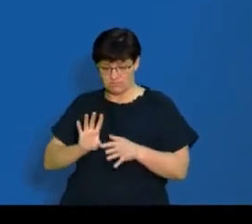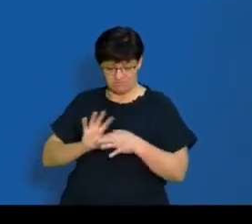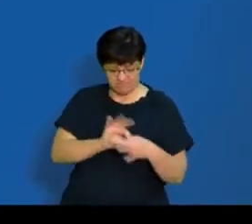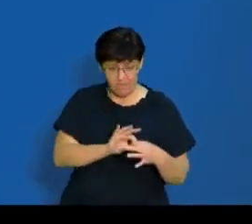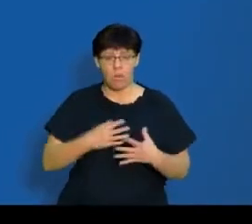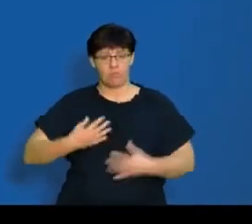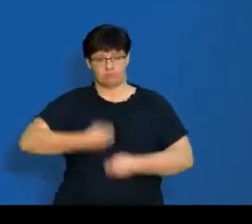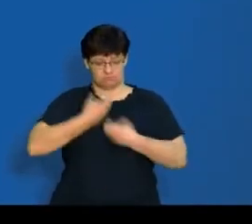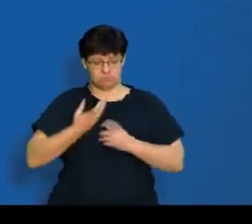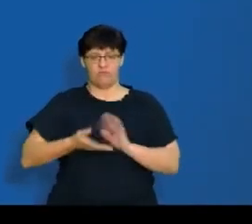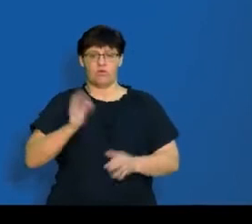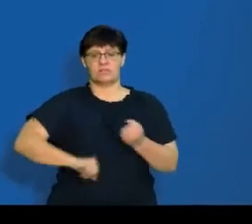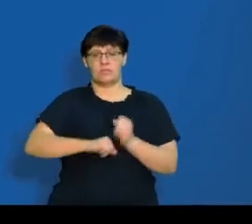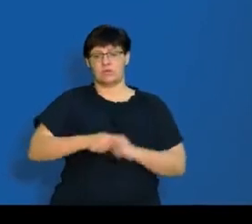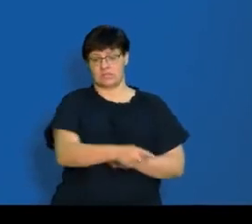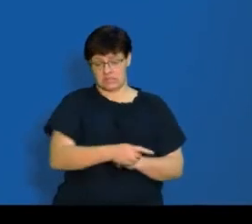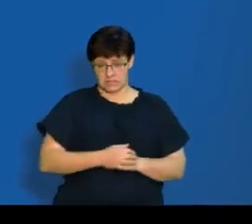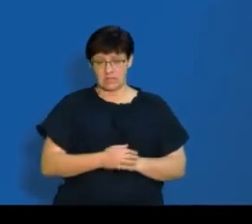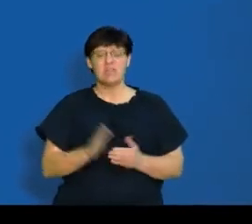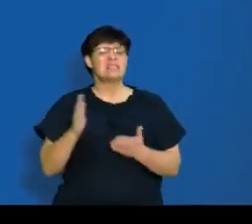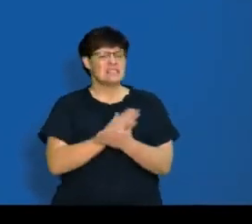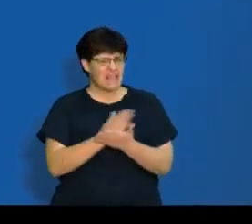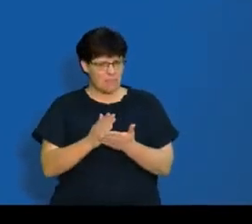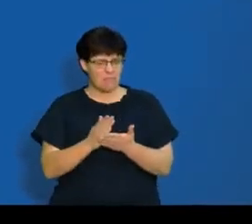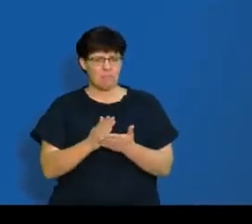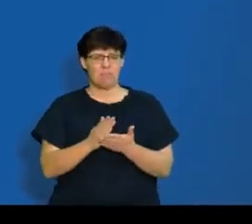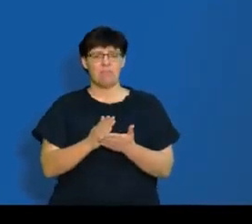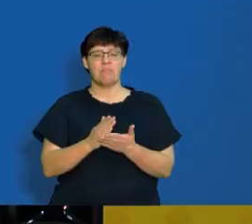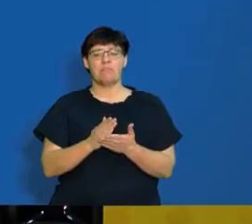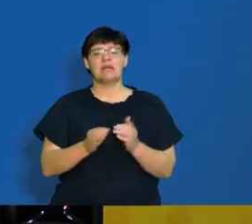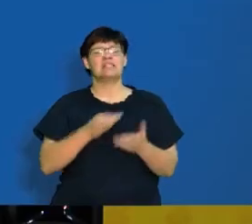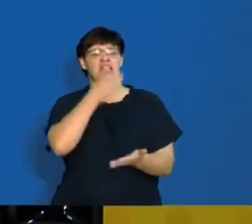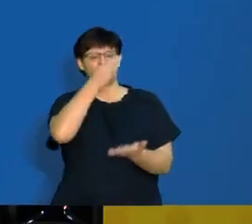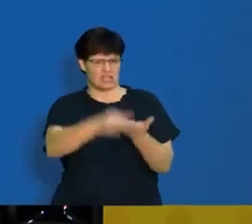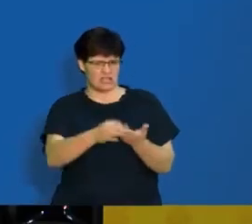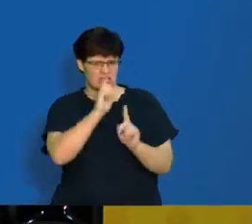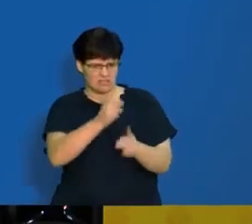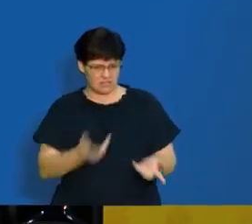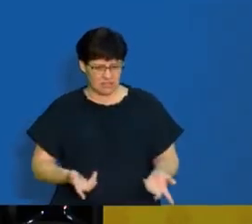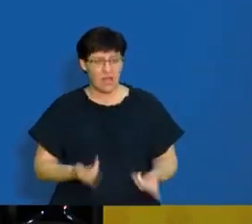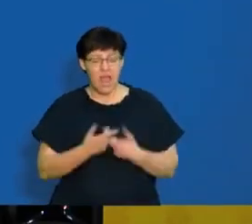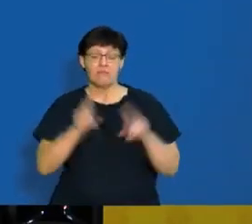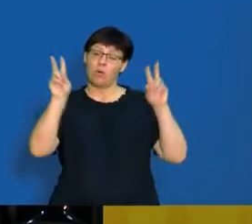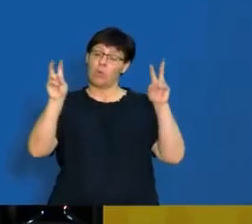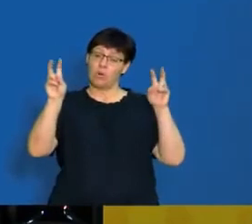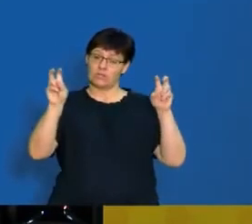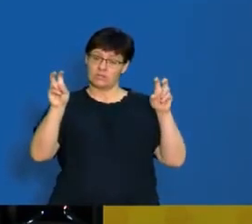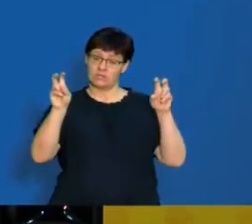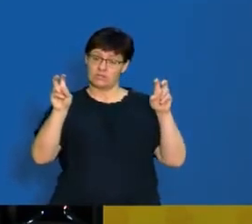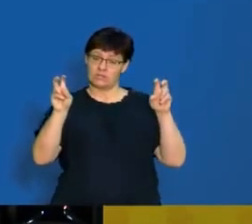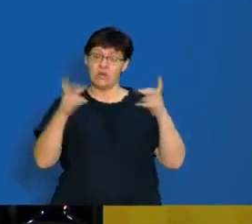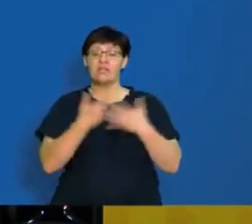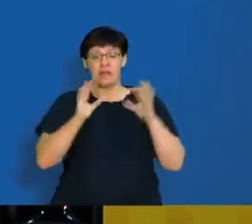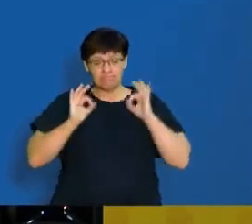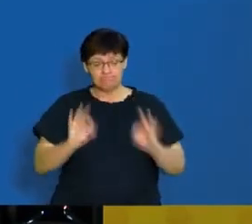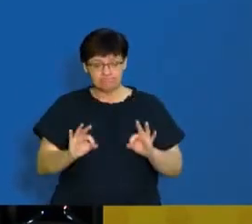them. Those are just some suggested questions. Now, what happens is, if you're asked to quote, you obviously give the